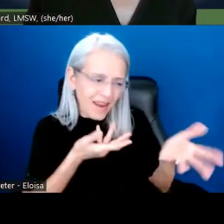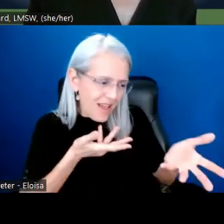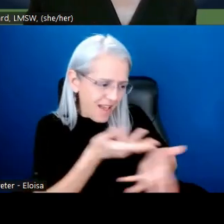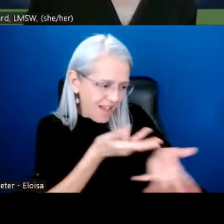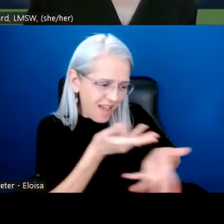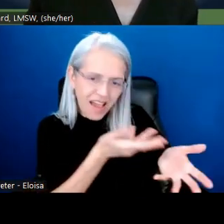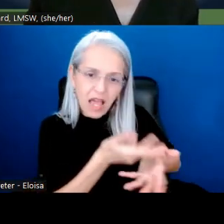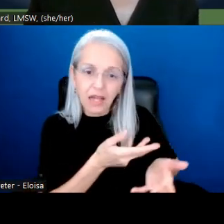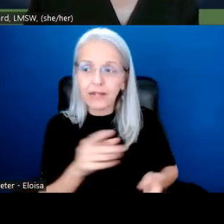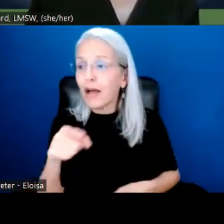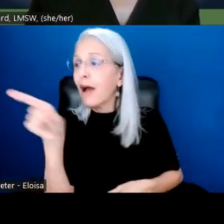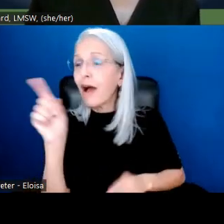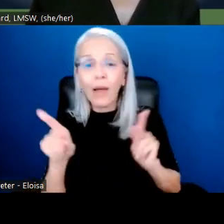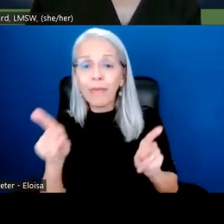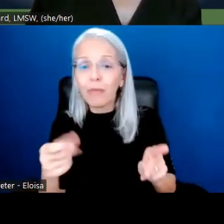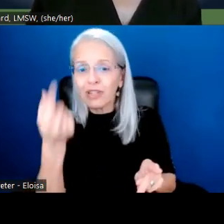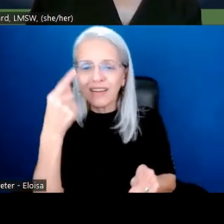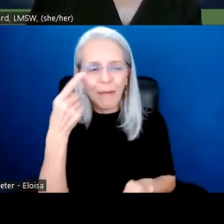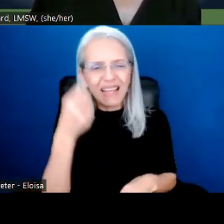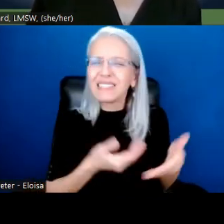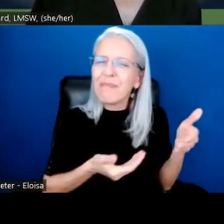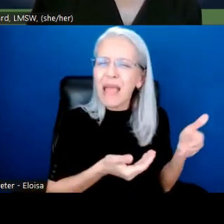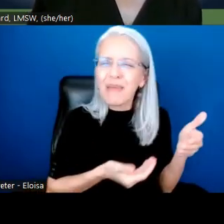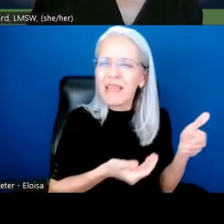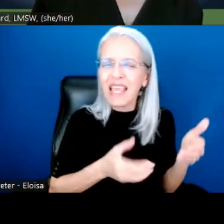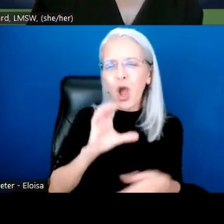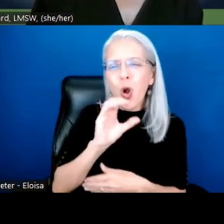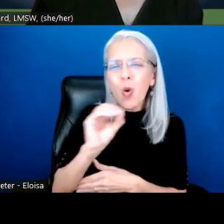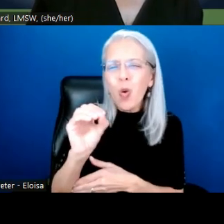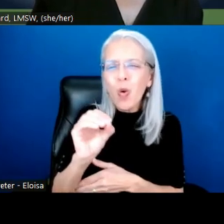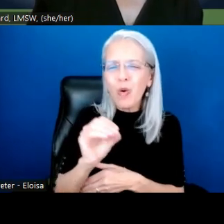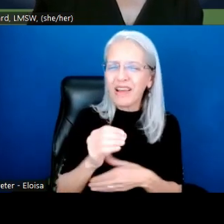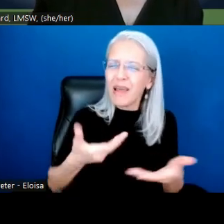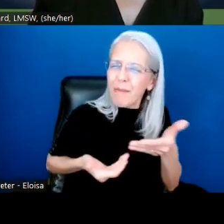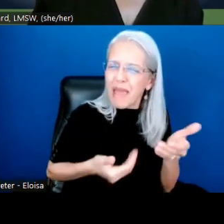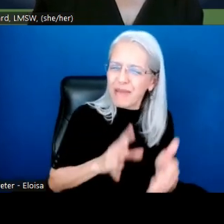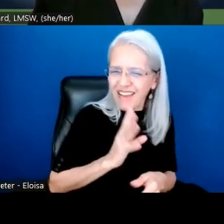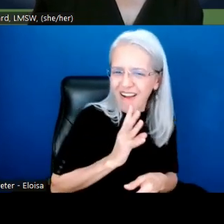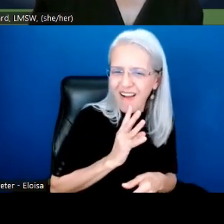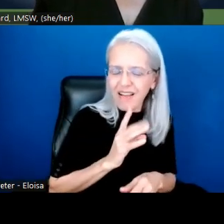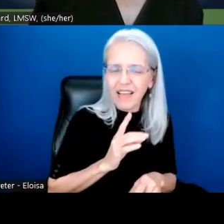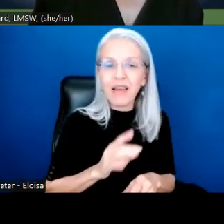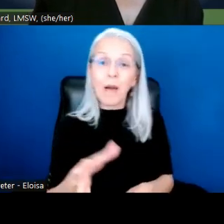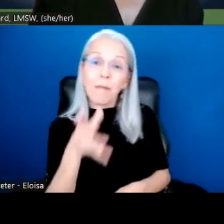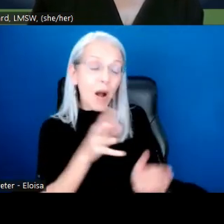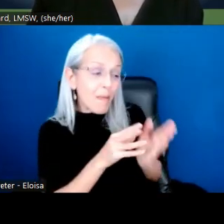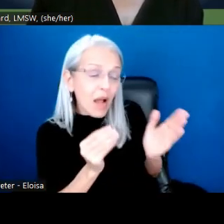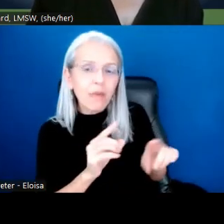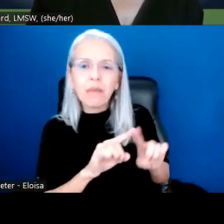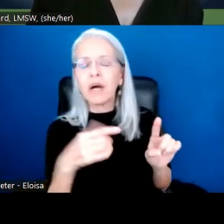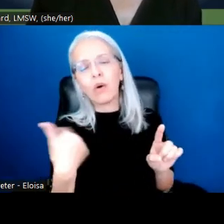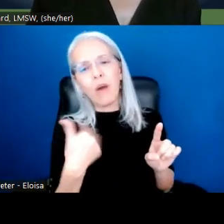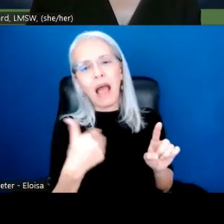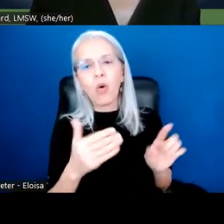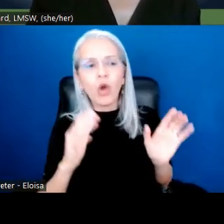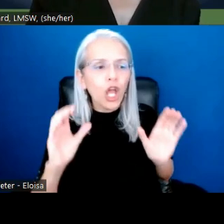really understood in terms of what the kid was saying, but it was just such a great way of encouraging